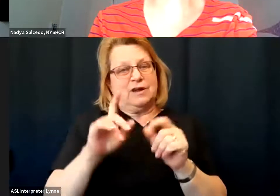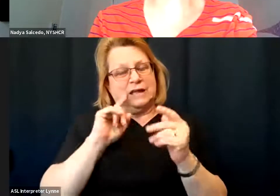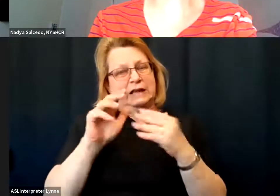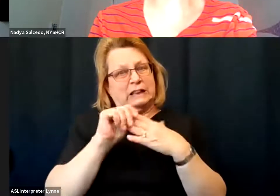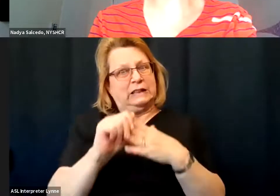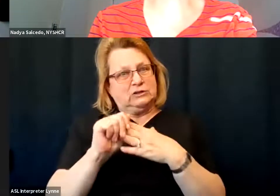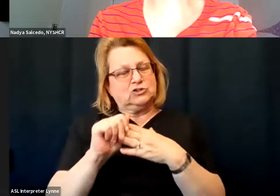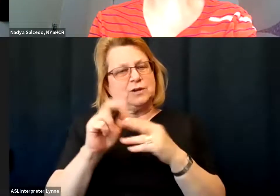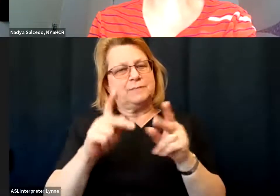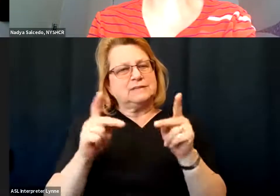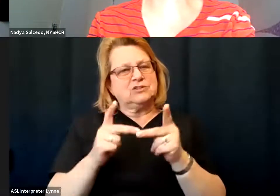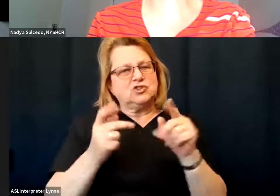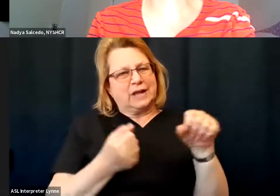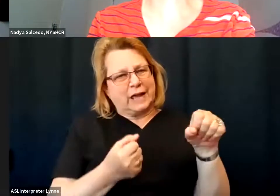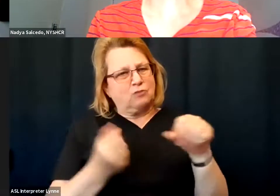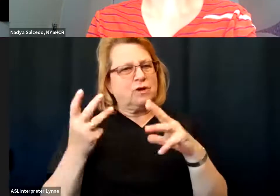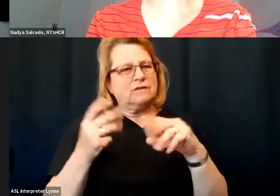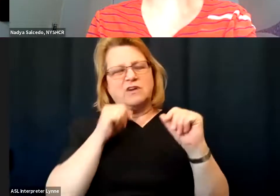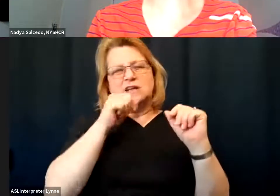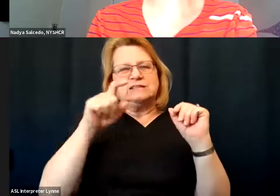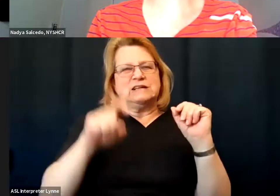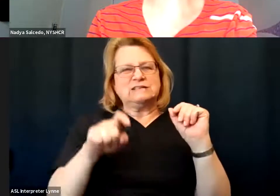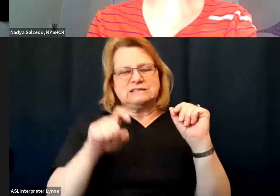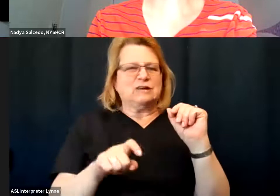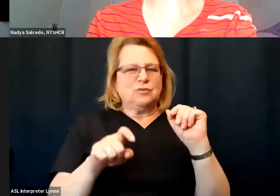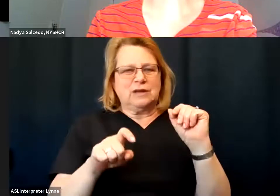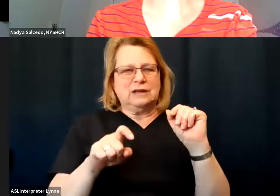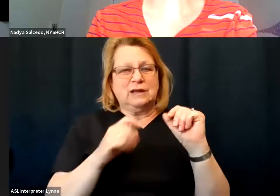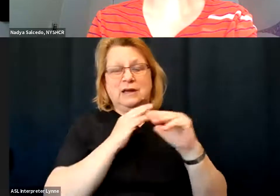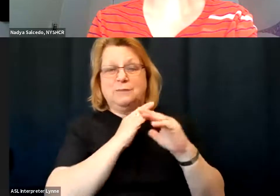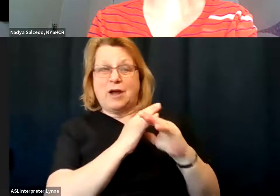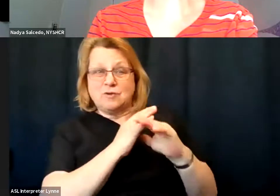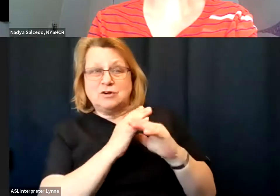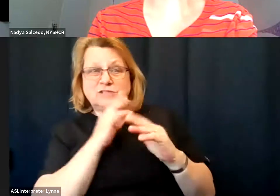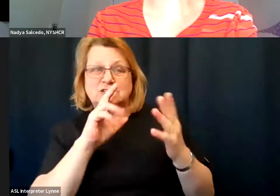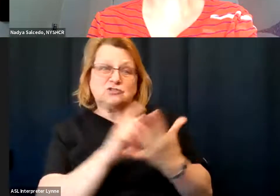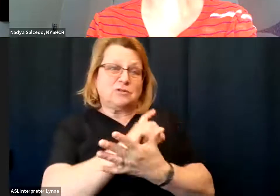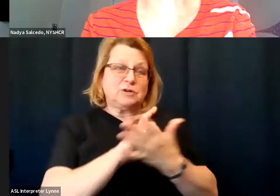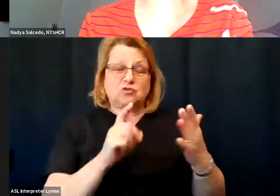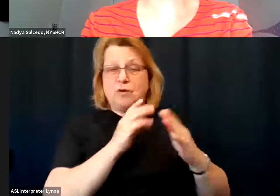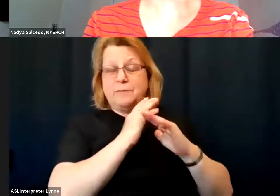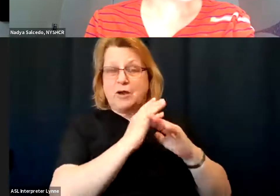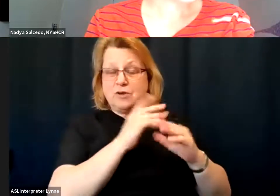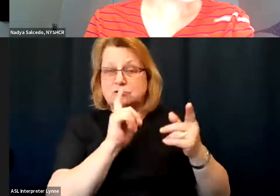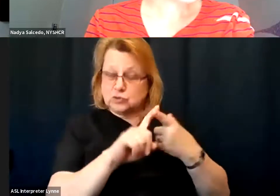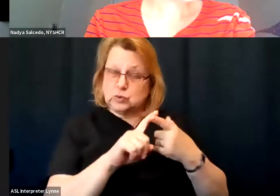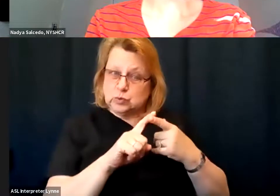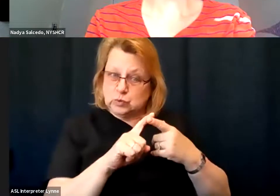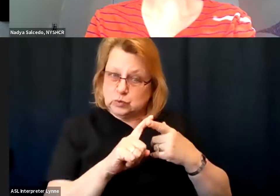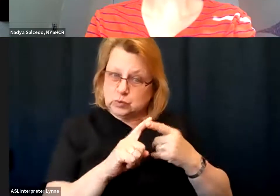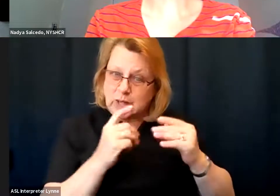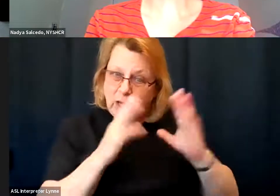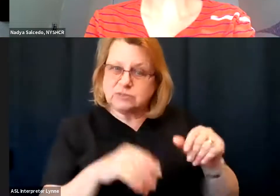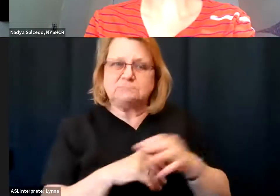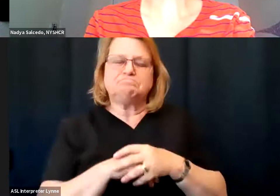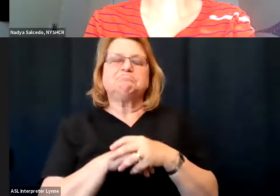position and get rid of unnecessary barriers and discriminatory barriers to housing. And then